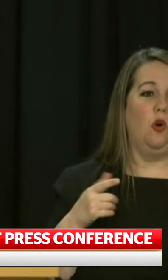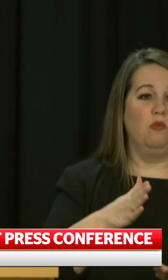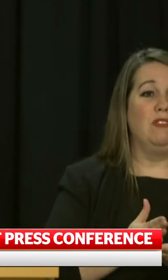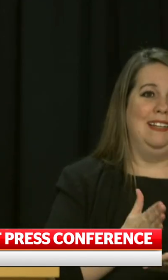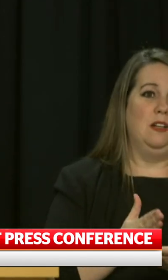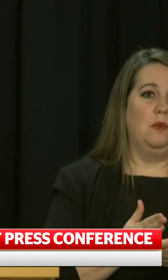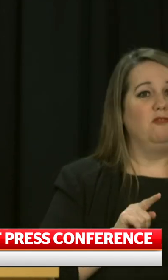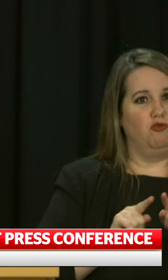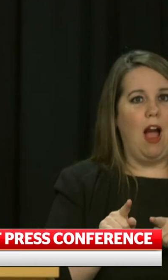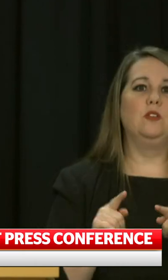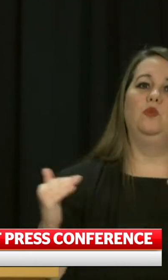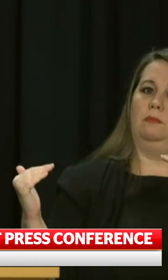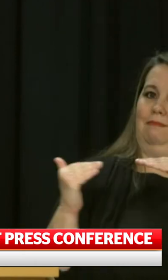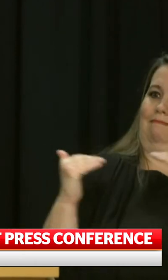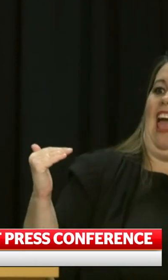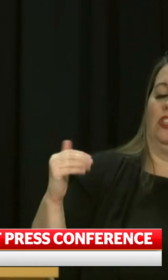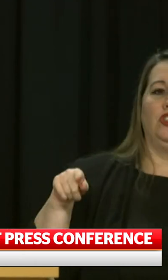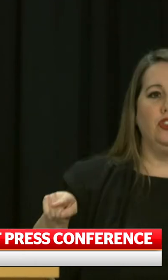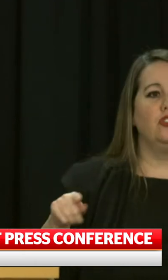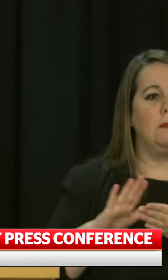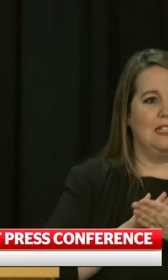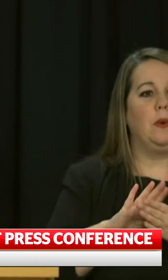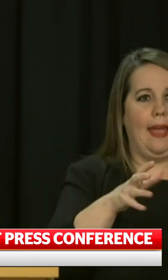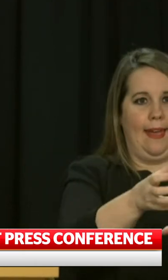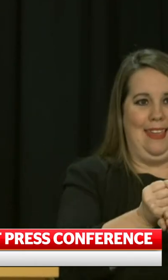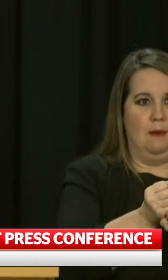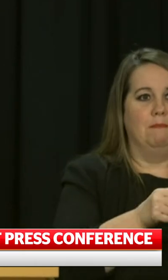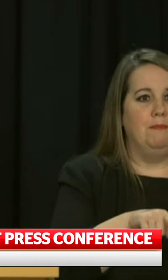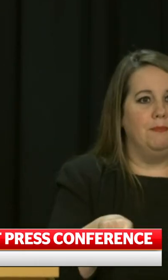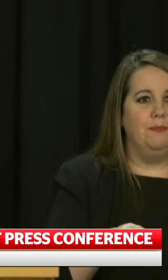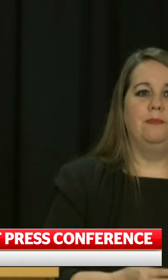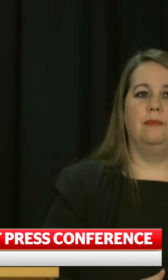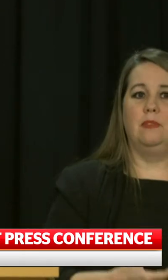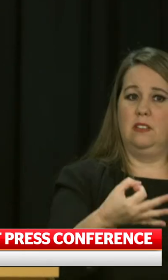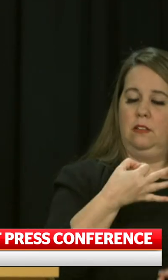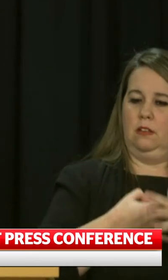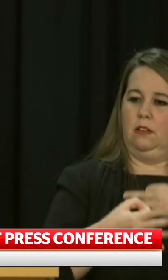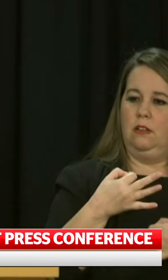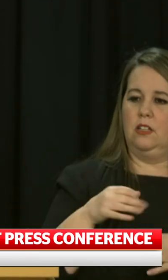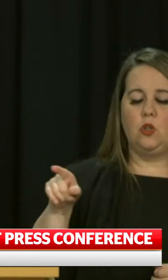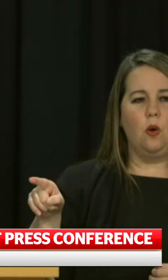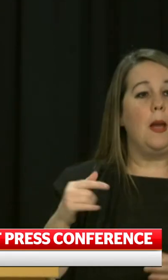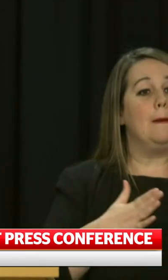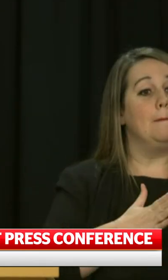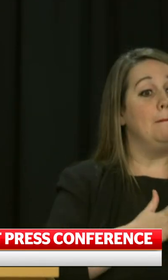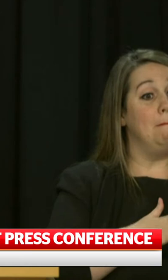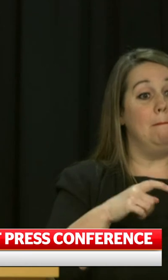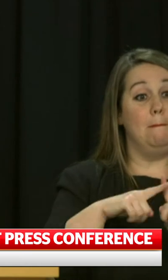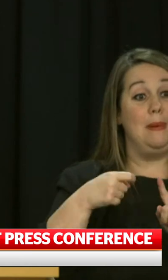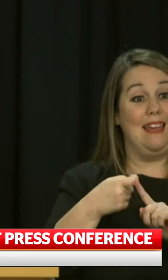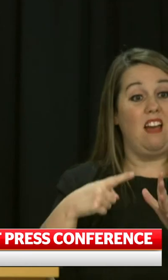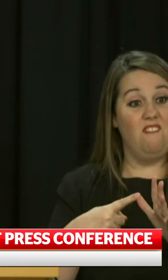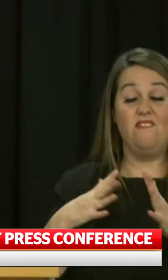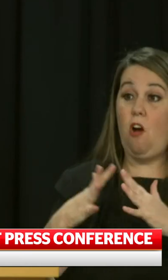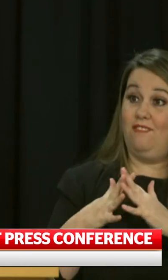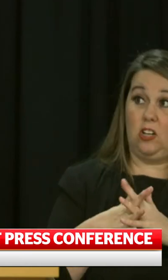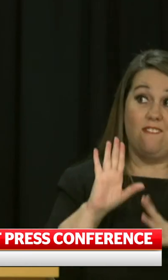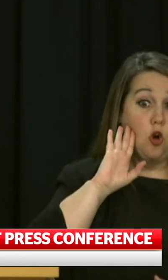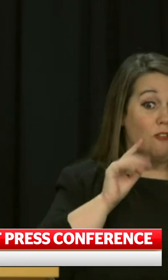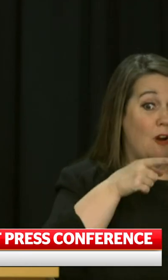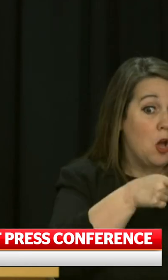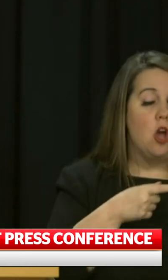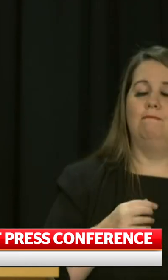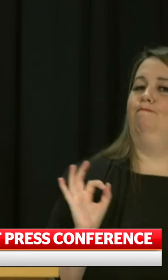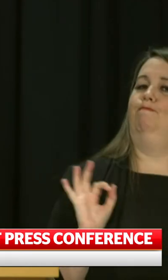Lastly, as a standing question over the last week, have you heard from Meka Whaitiri yet? No, I haven't. You mentioned that you have an